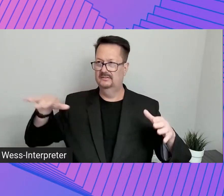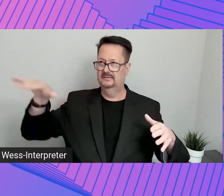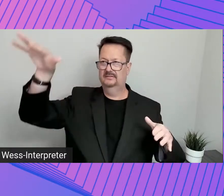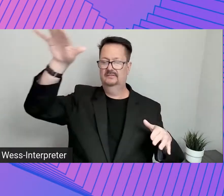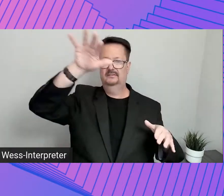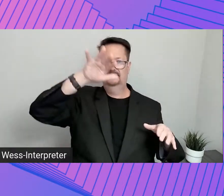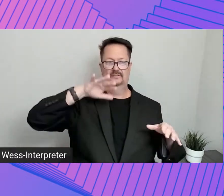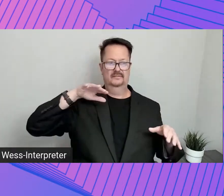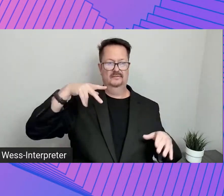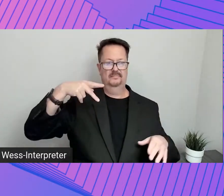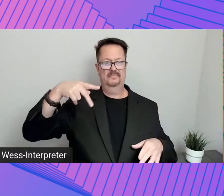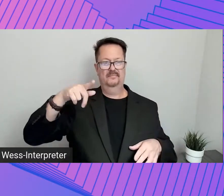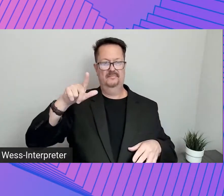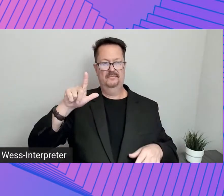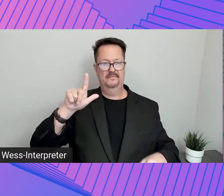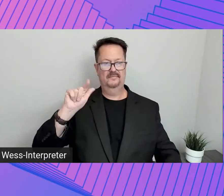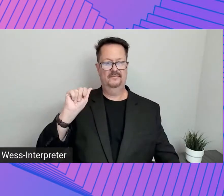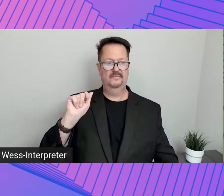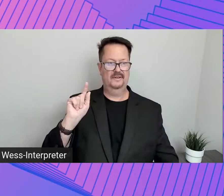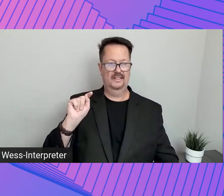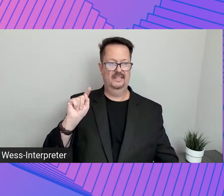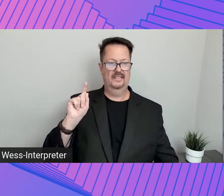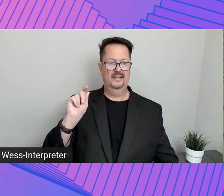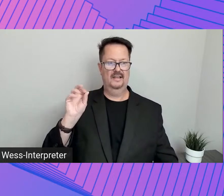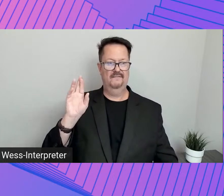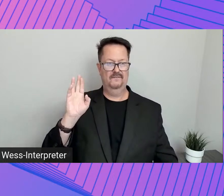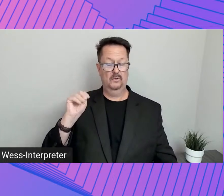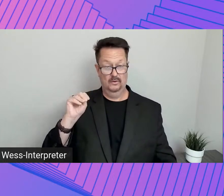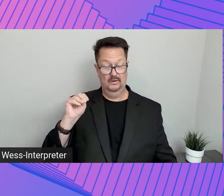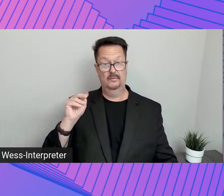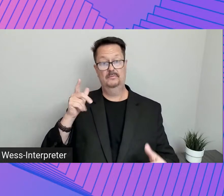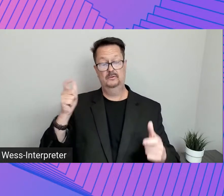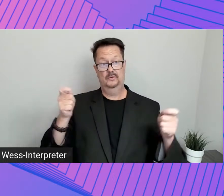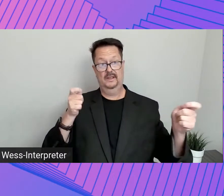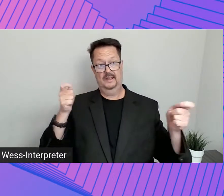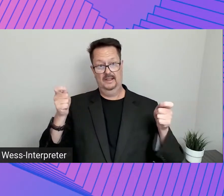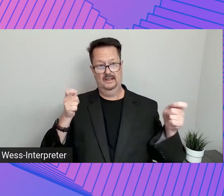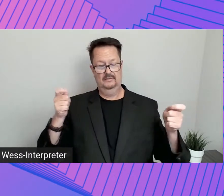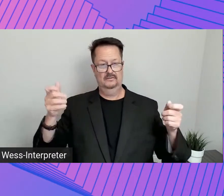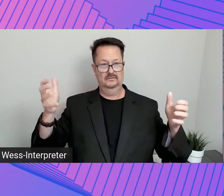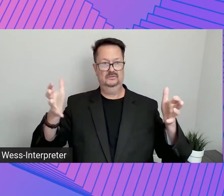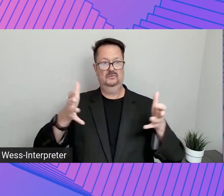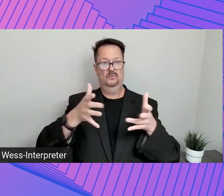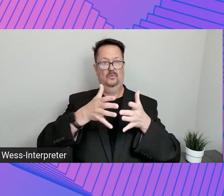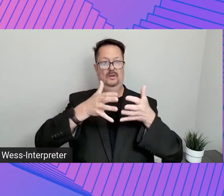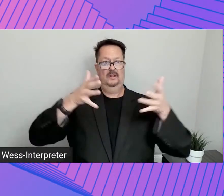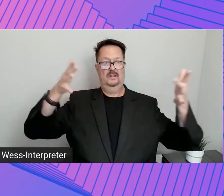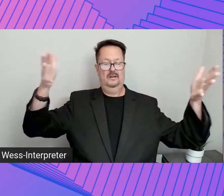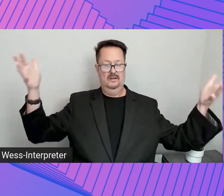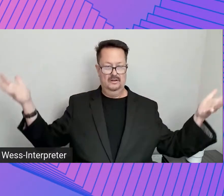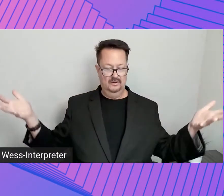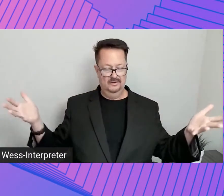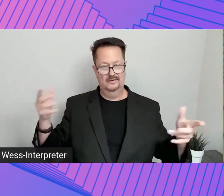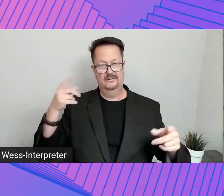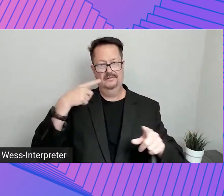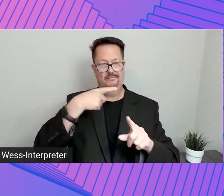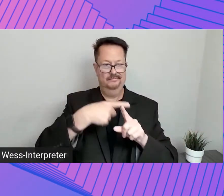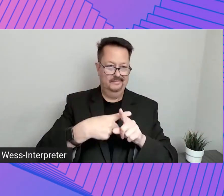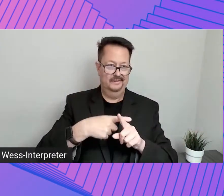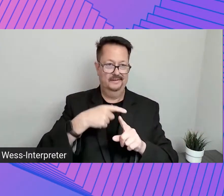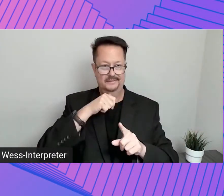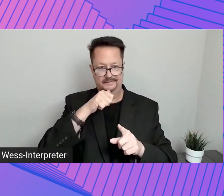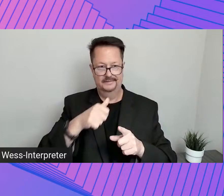scale, you know, and particularly to handle it while not connecting a garden hose to your credit